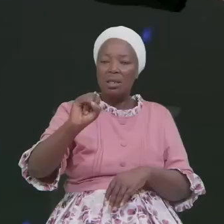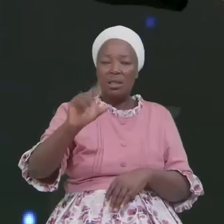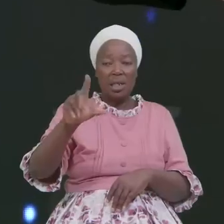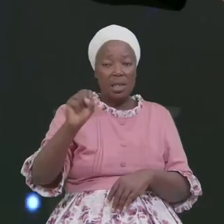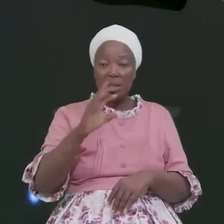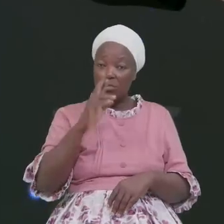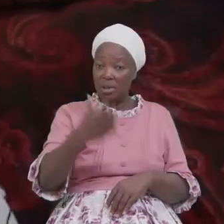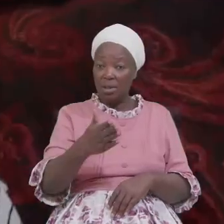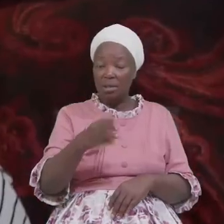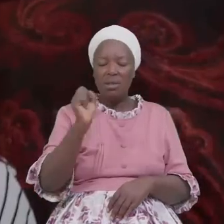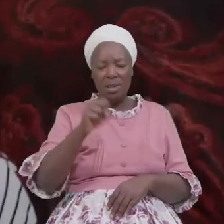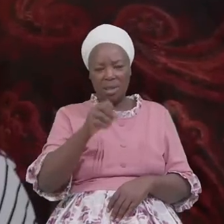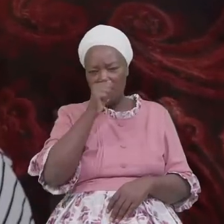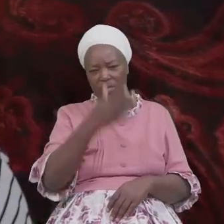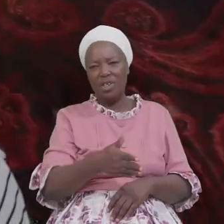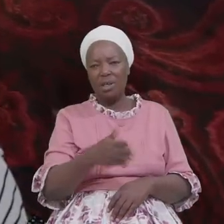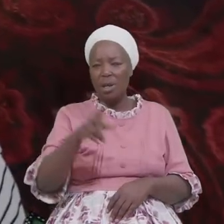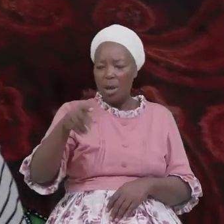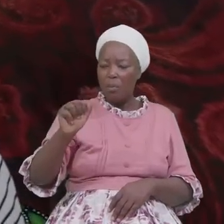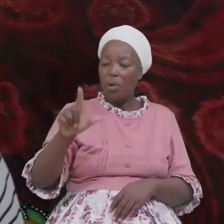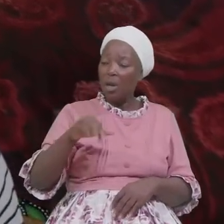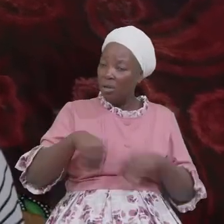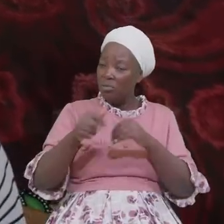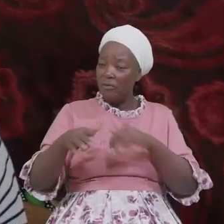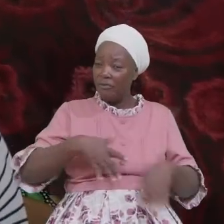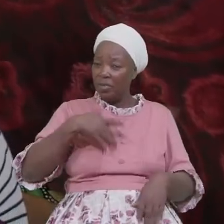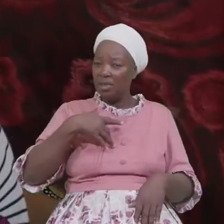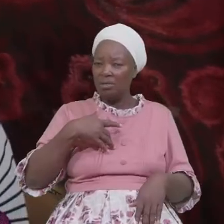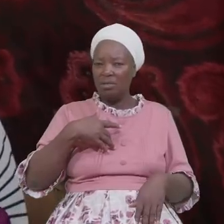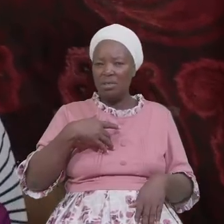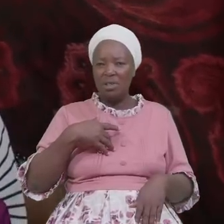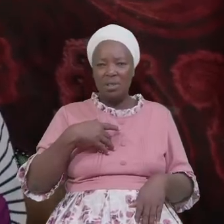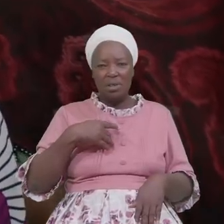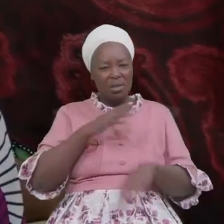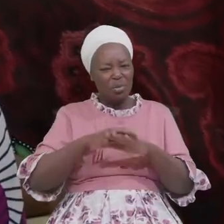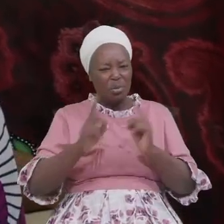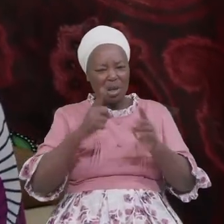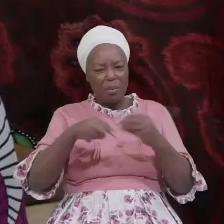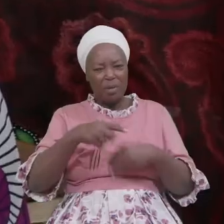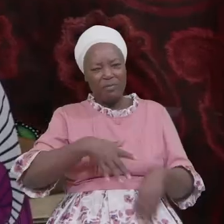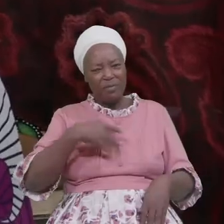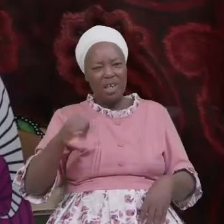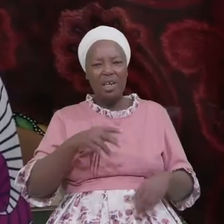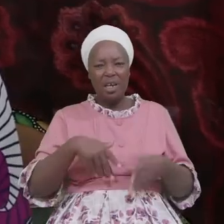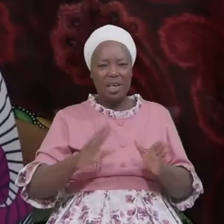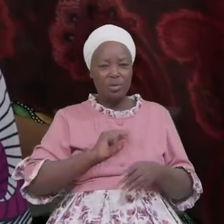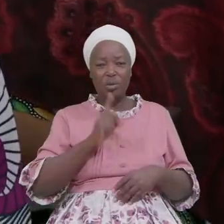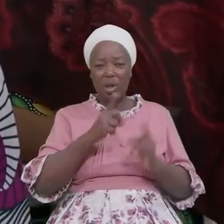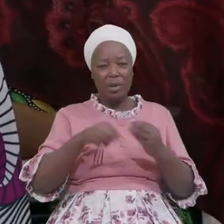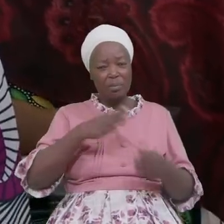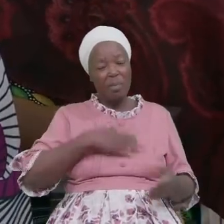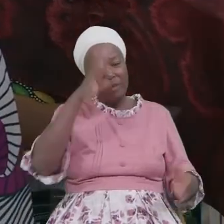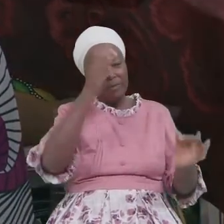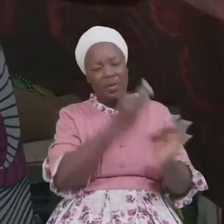I'm here. Paul, how do you feel? I don't talk about feeling. Let's talk about my faith. What shall we